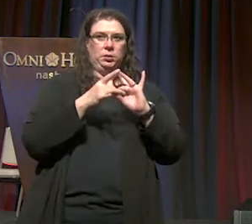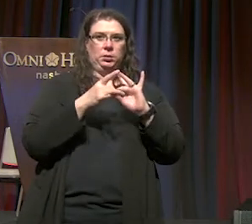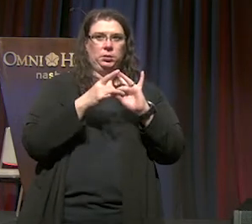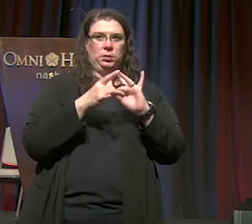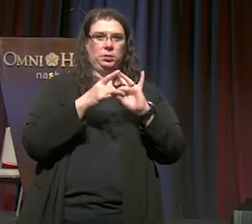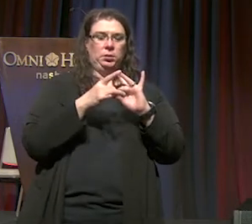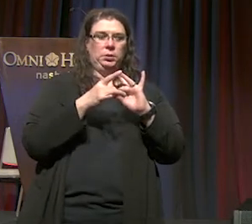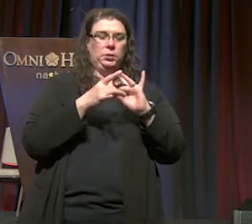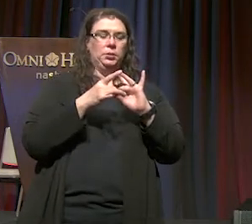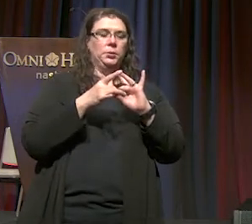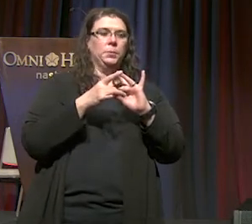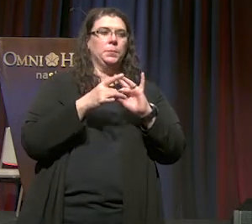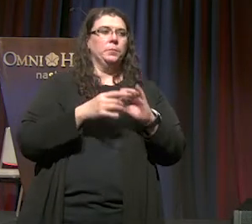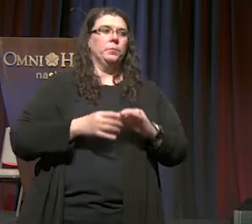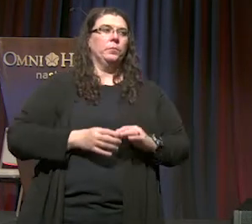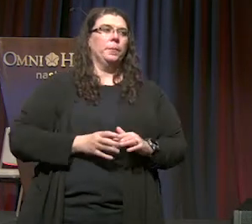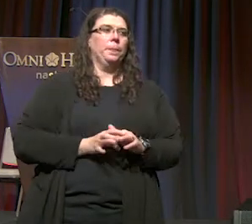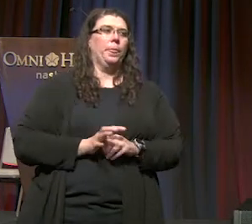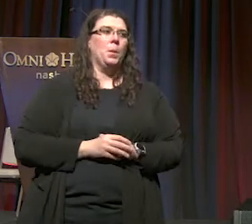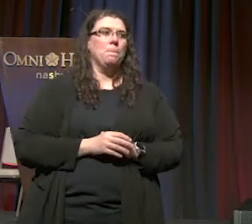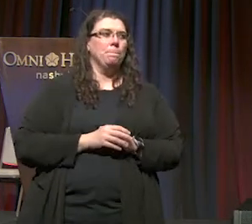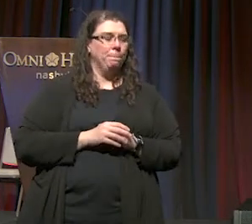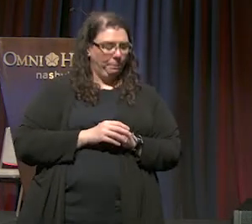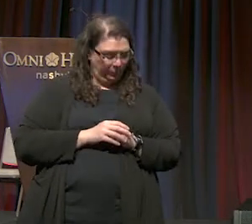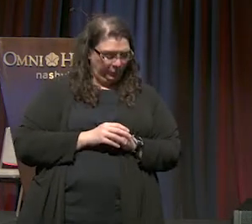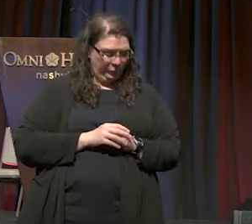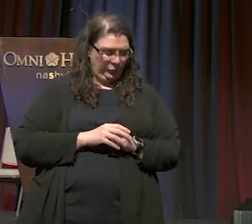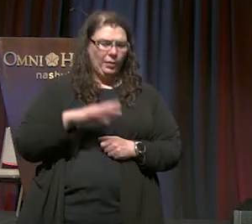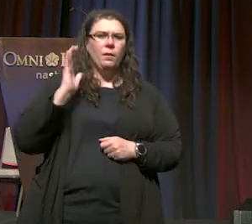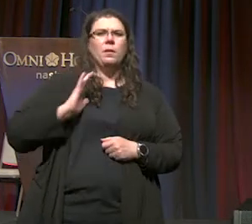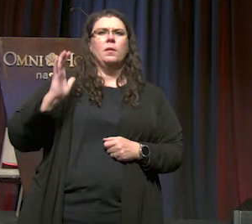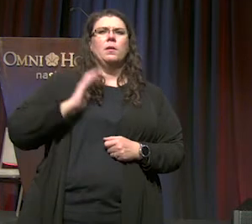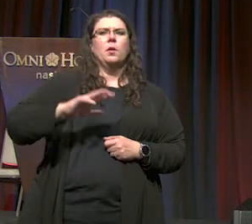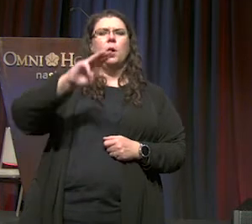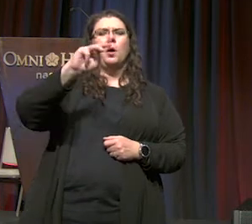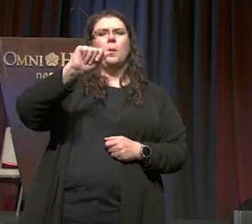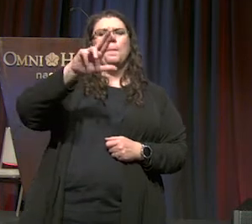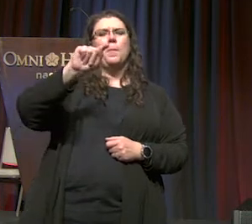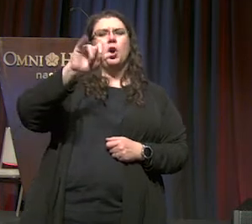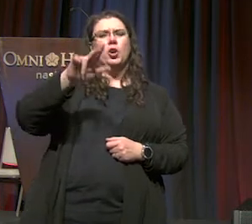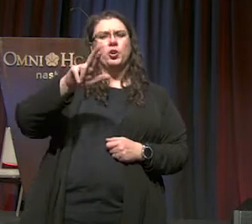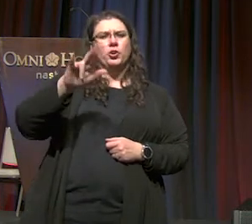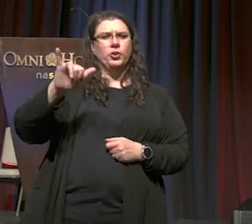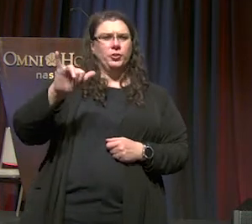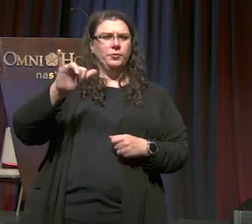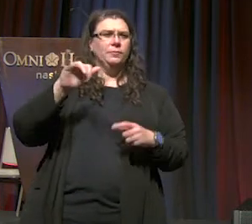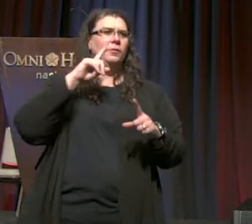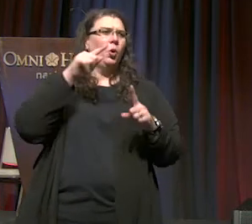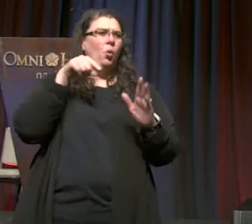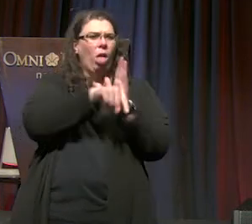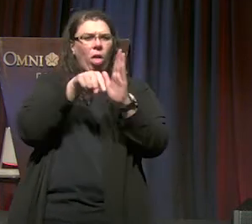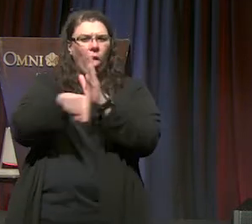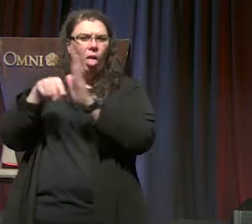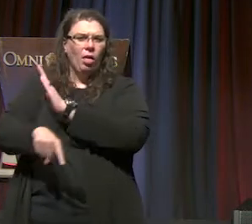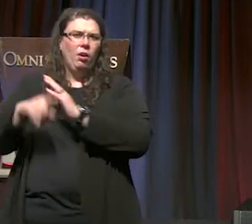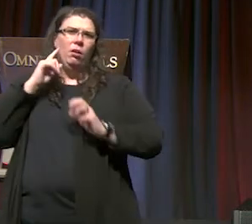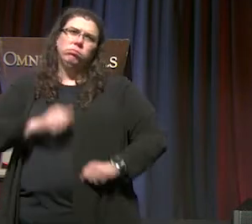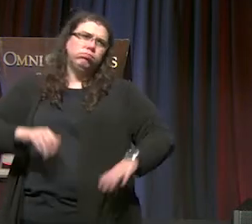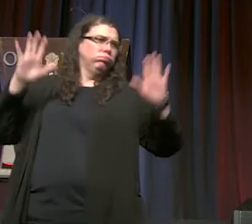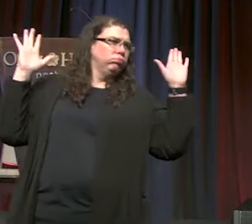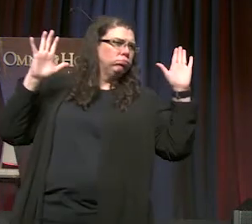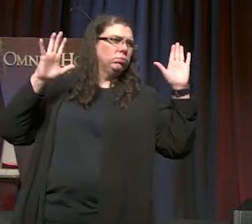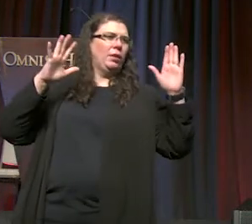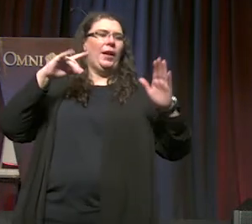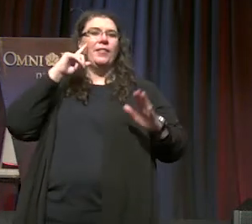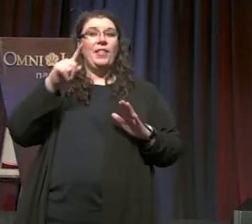Extrajudicial killings, the murder of innocent lives, political and economic oppression, and even the